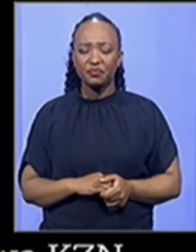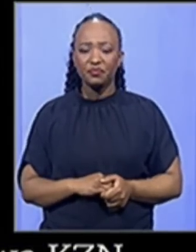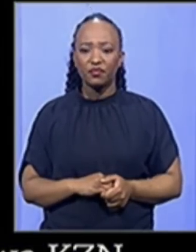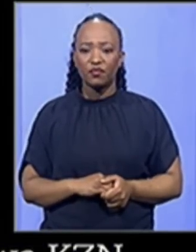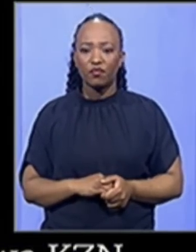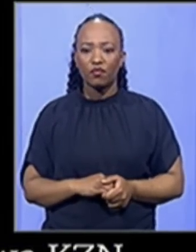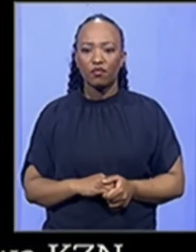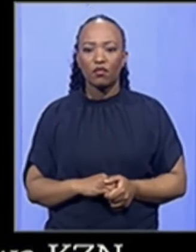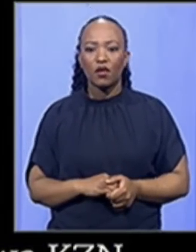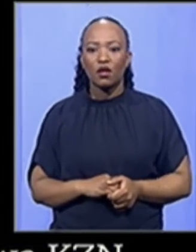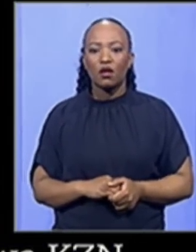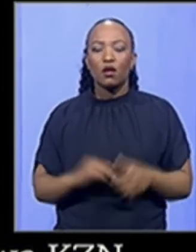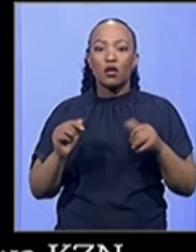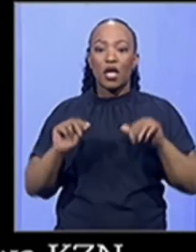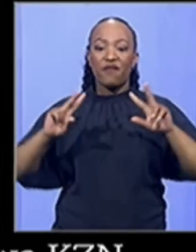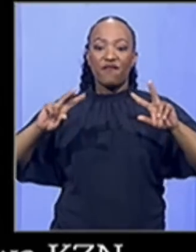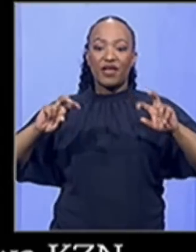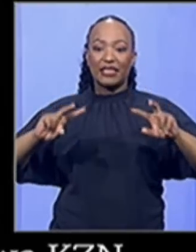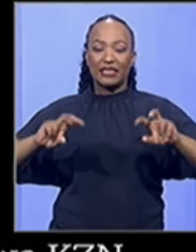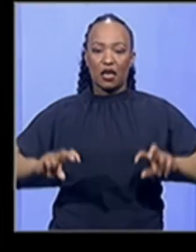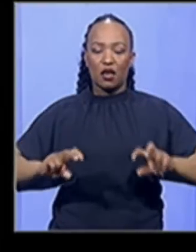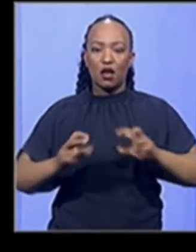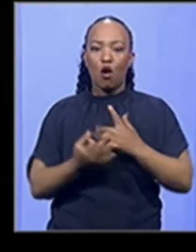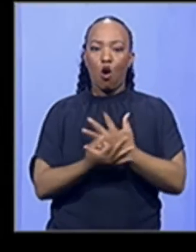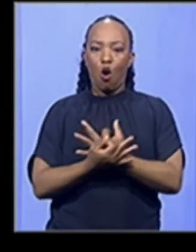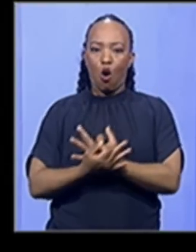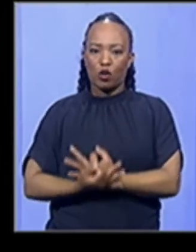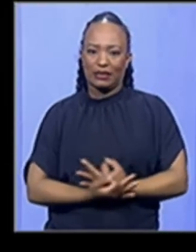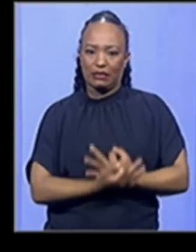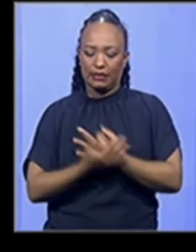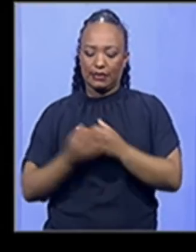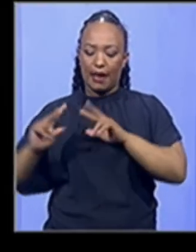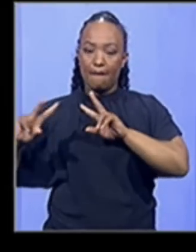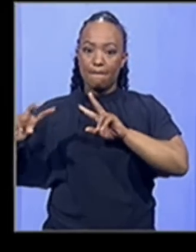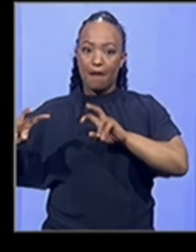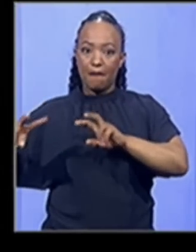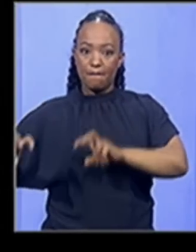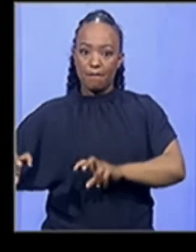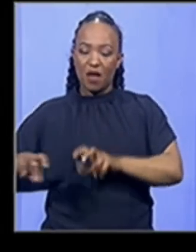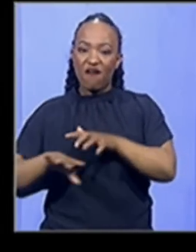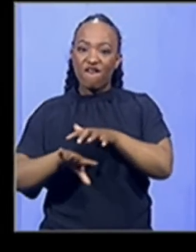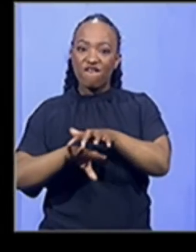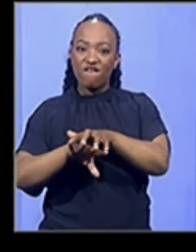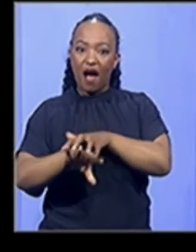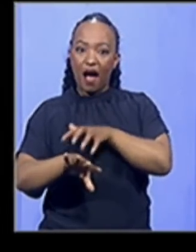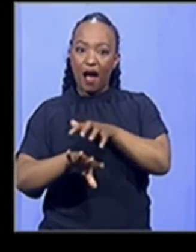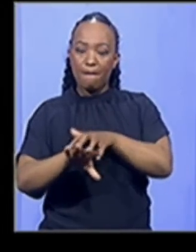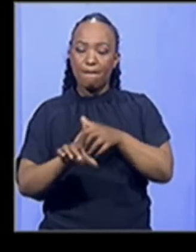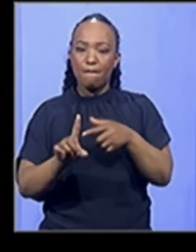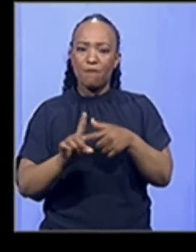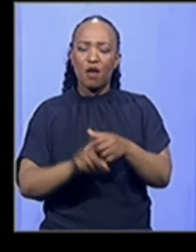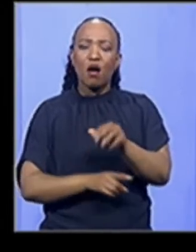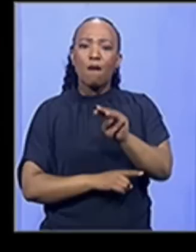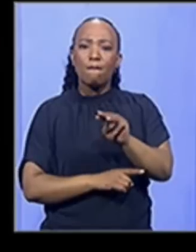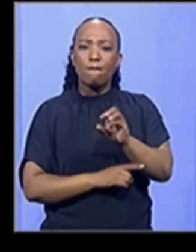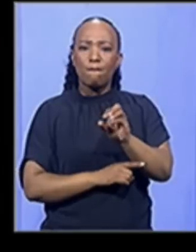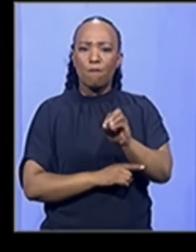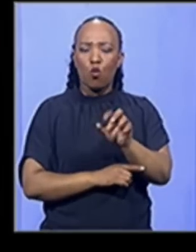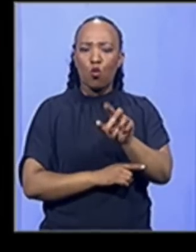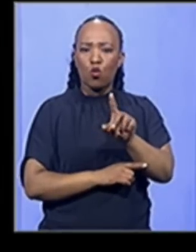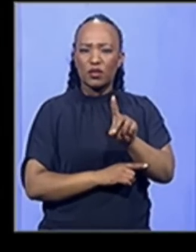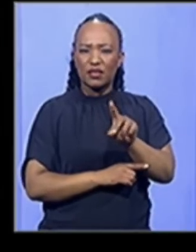Dipatlisiso tsa nakwana tsa di-Hawks di senotse gore ditlhobolo tse di gapilweng kwa polasing kwa Modimolle tse di akaretsang dithunya tse di mo molaong